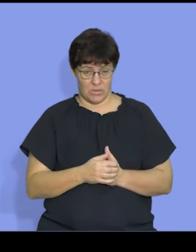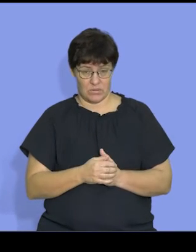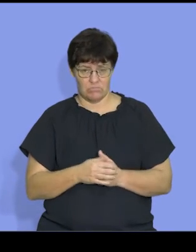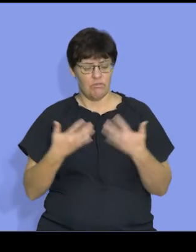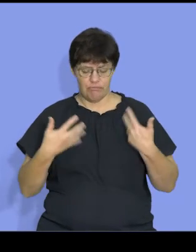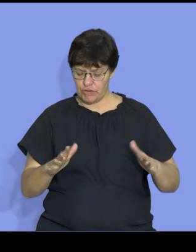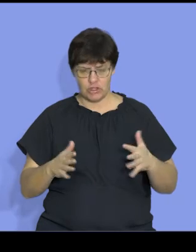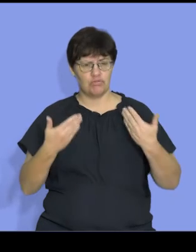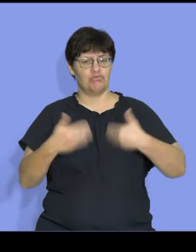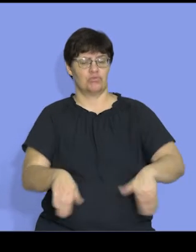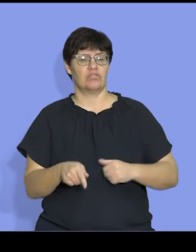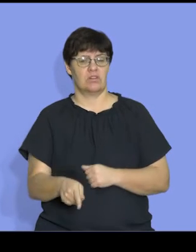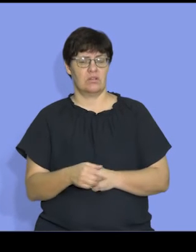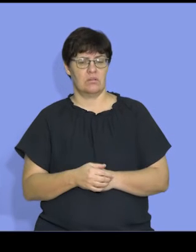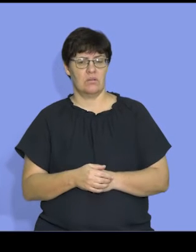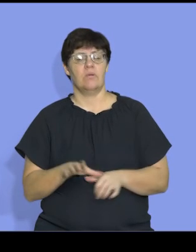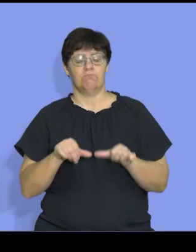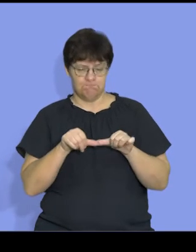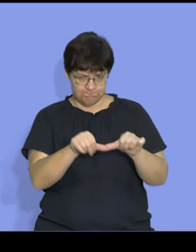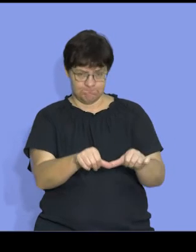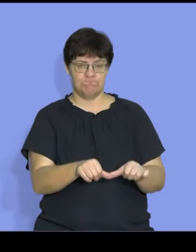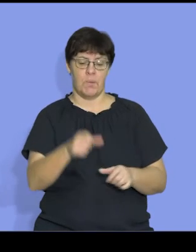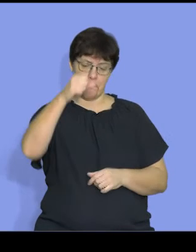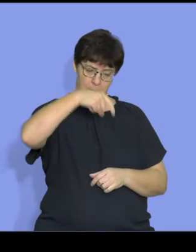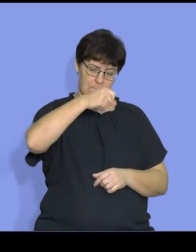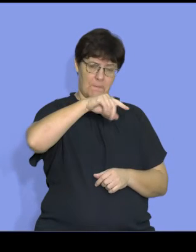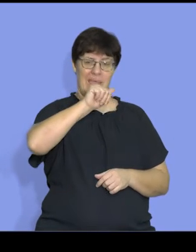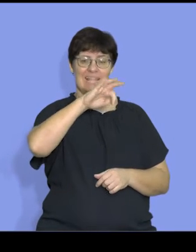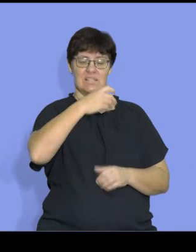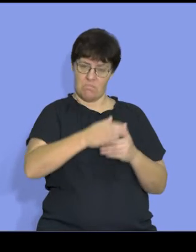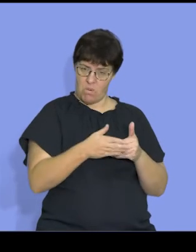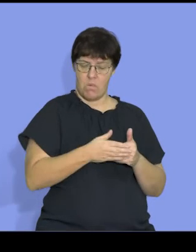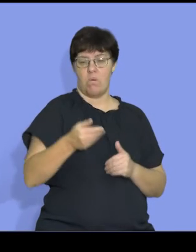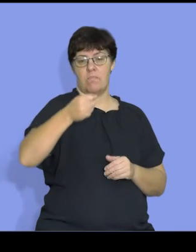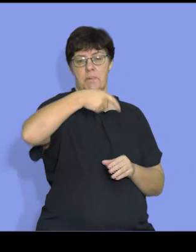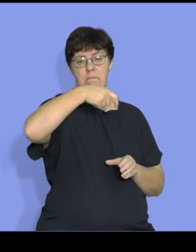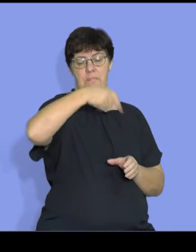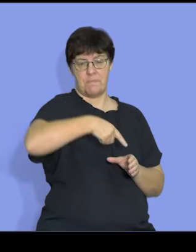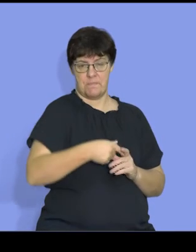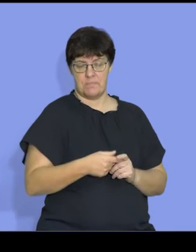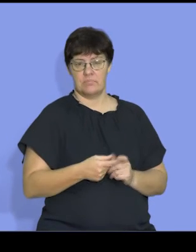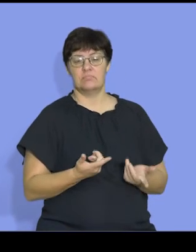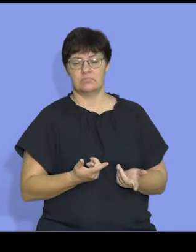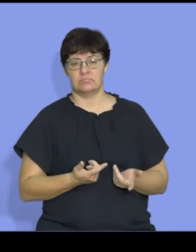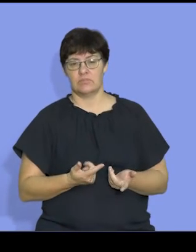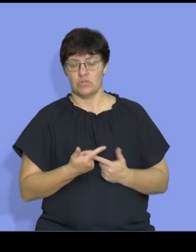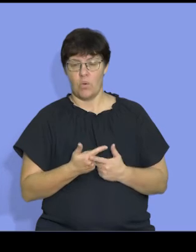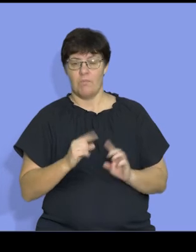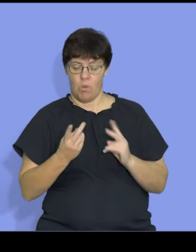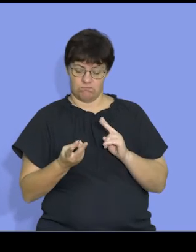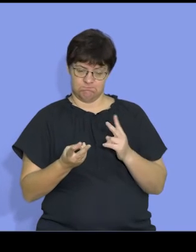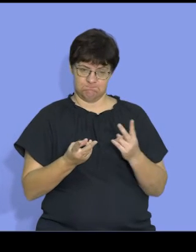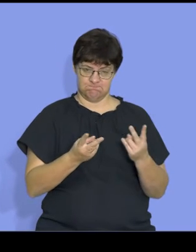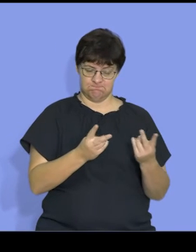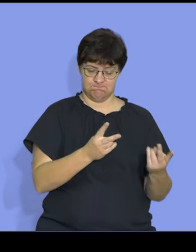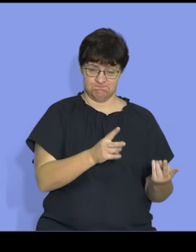neutral. Now we continue to add more acid. It means that in that container, there is more of the acid. And then it